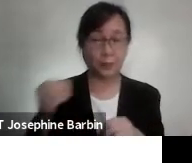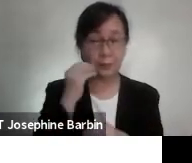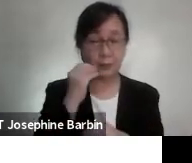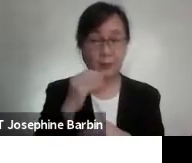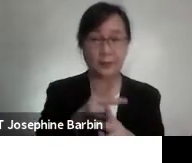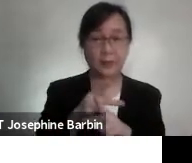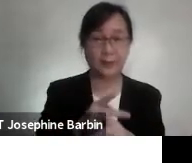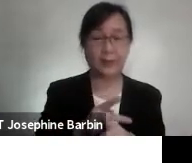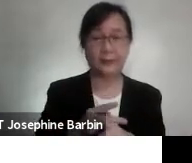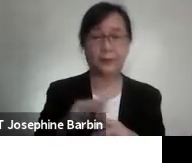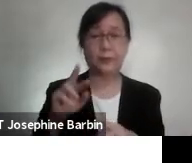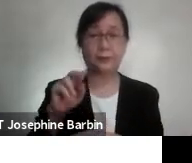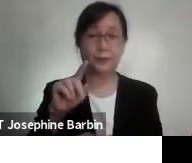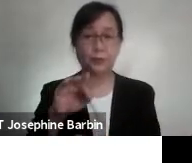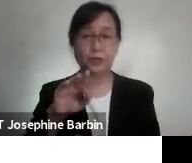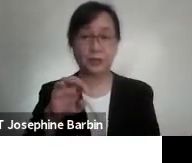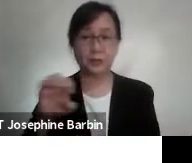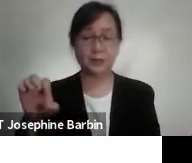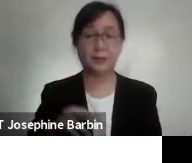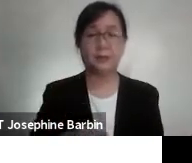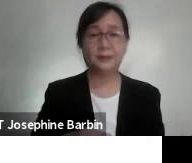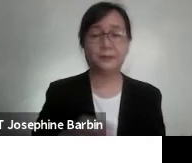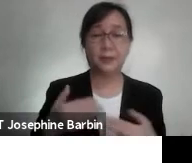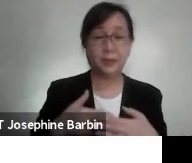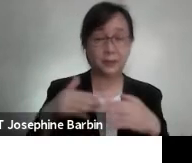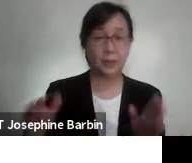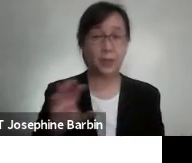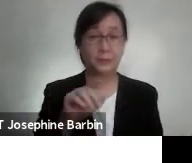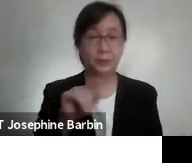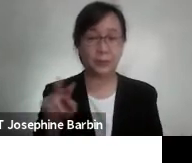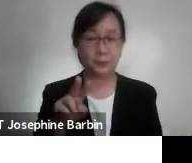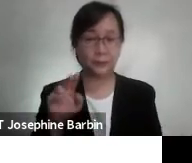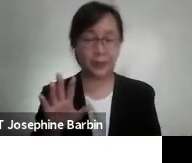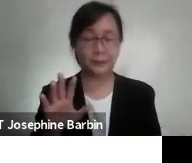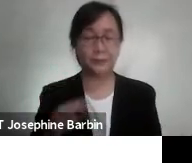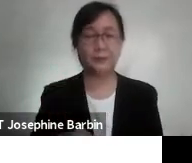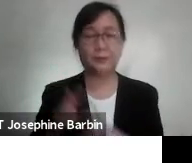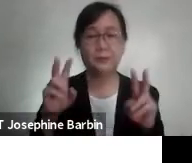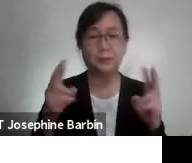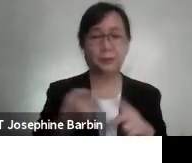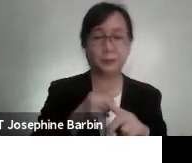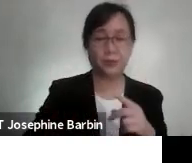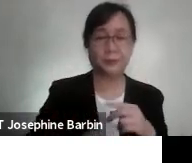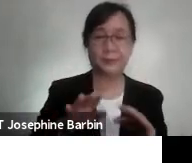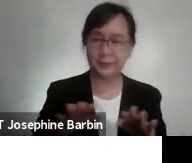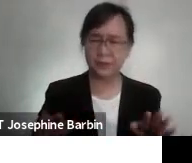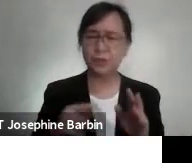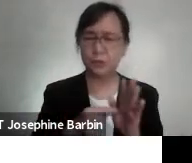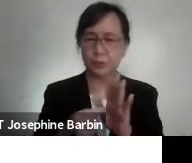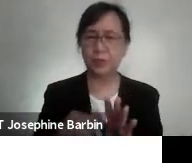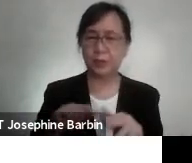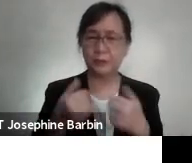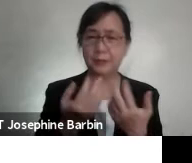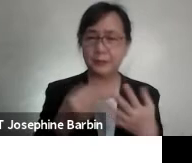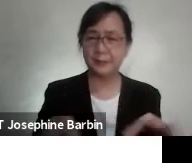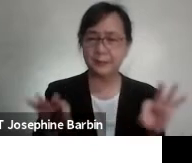refugee children. That the General Comment 25 opens with quotations from children shows just how important